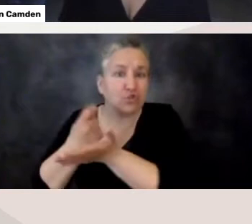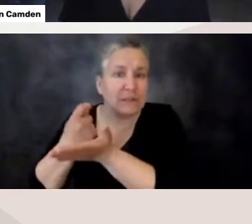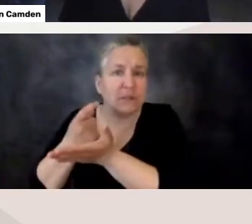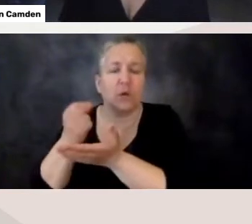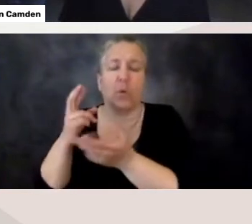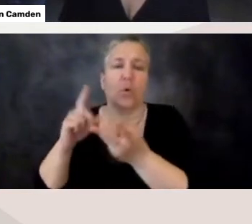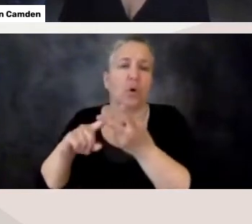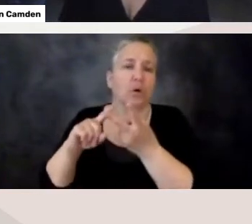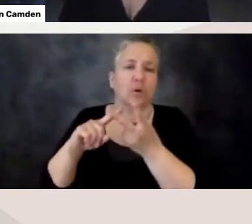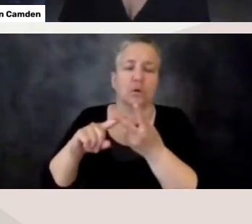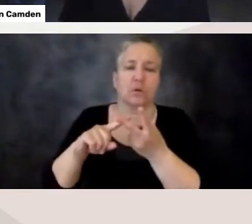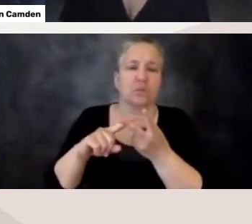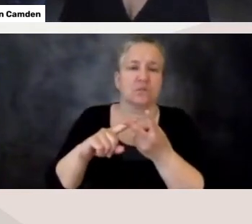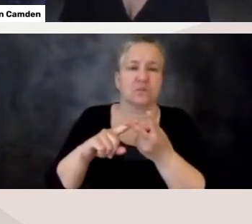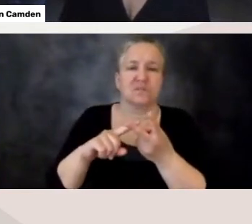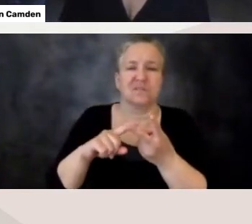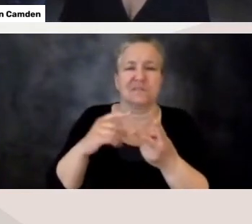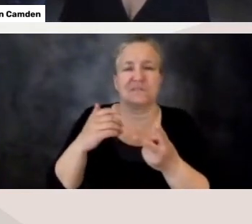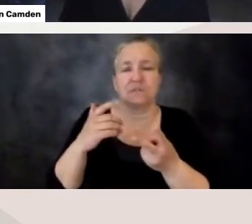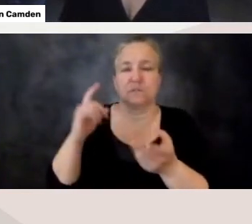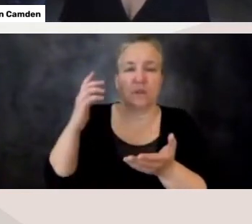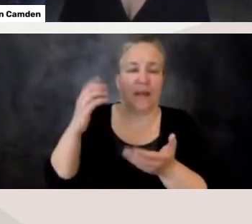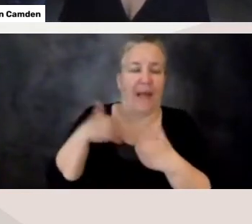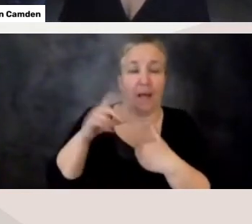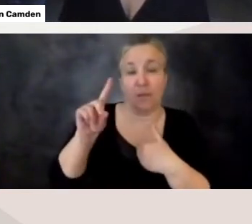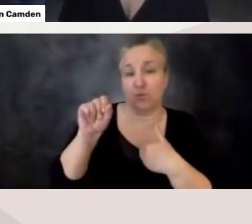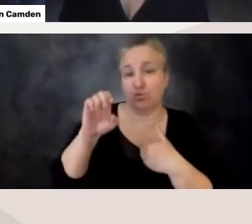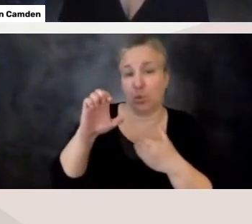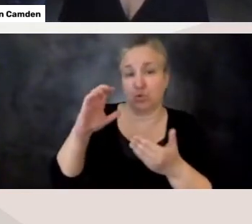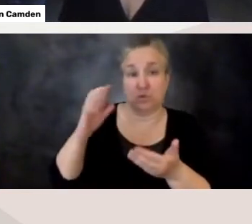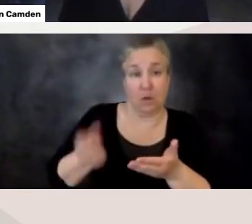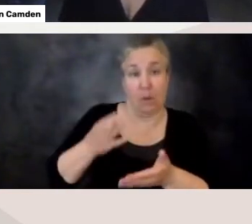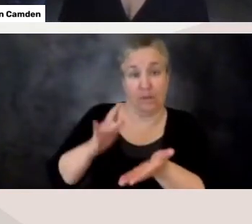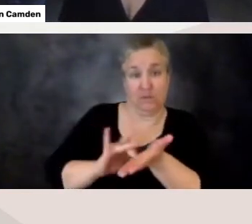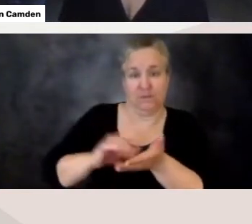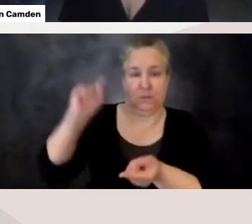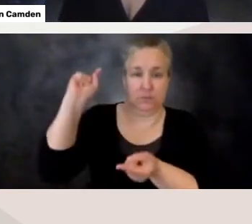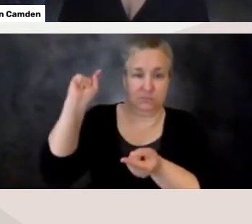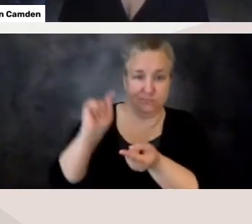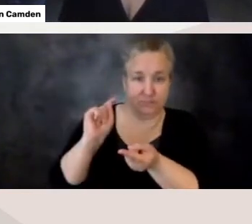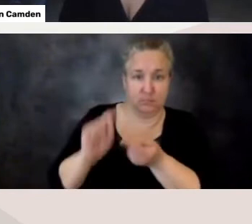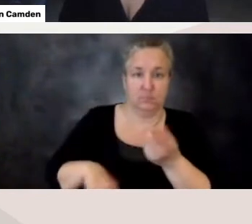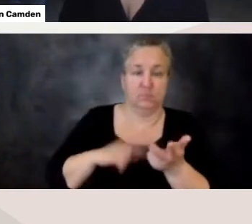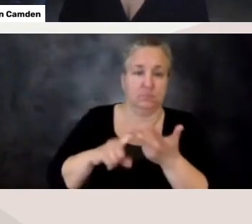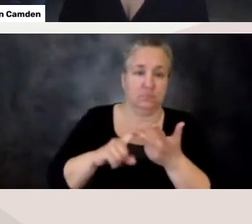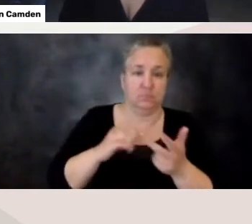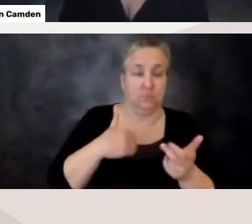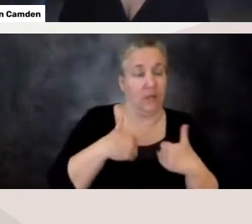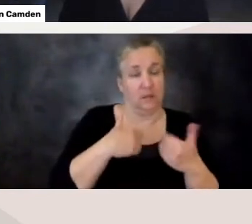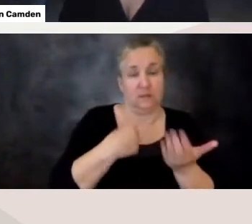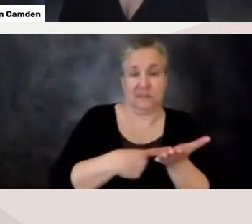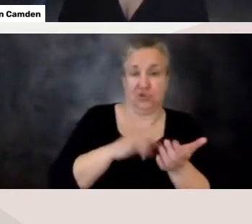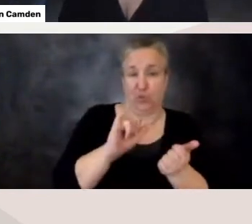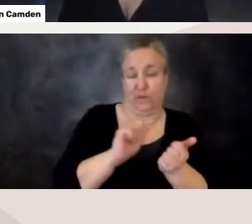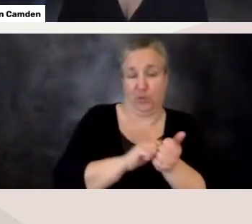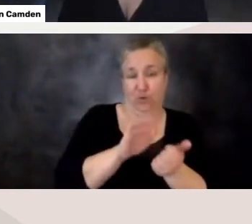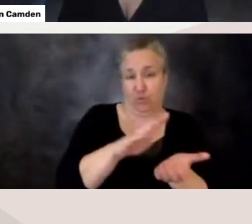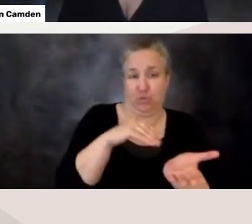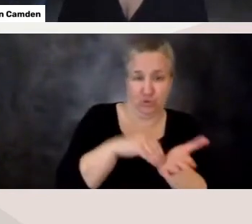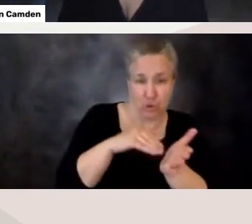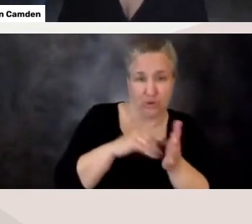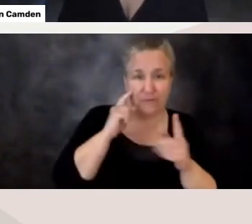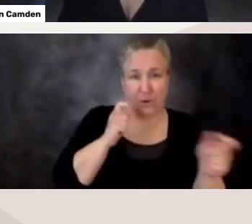or had a decreased dose and had to have a conversation with your healthcare professional in order to manage